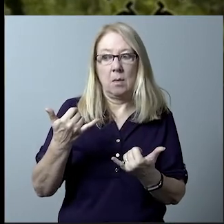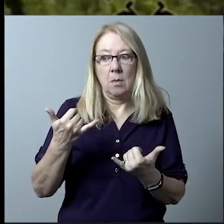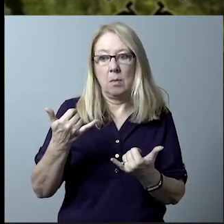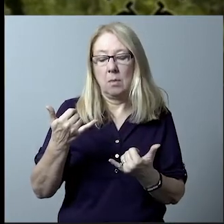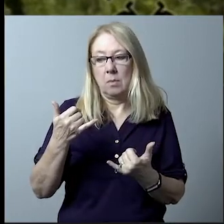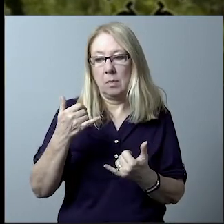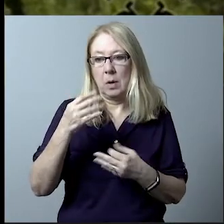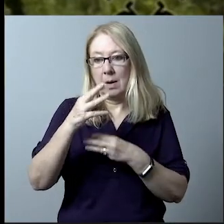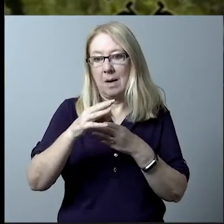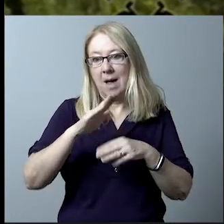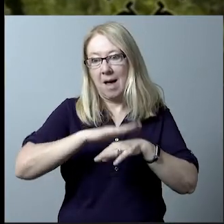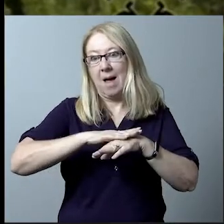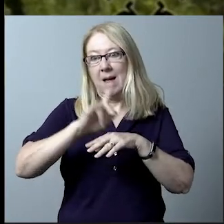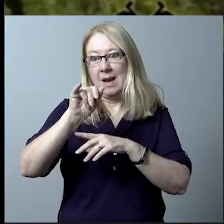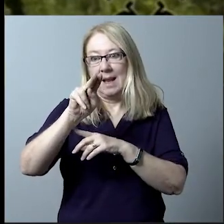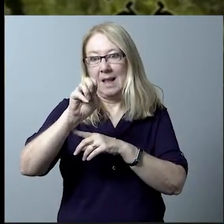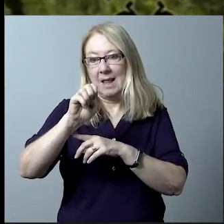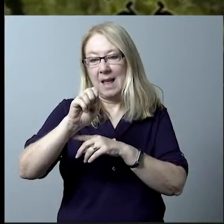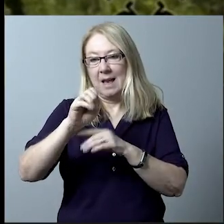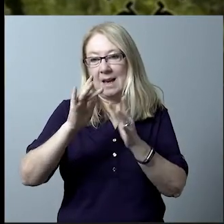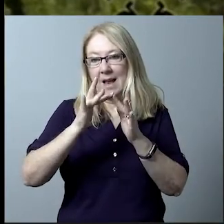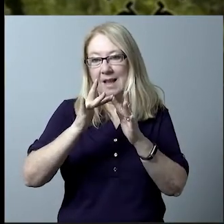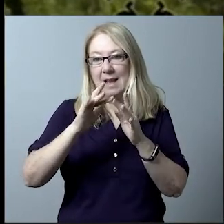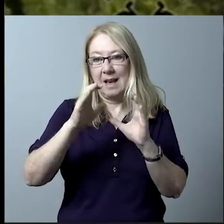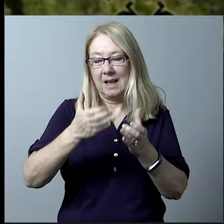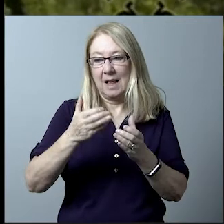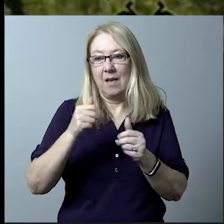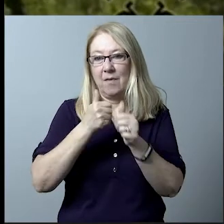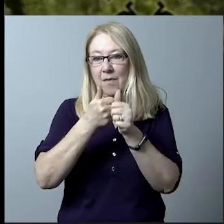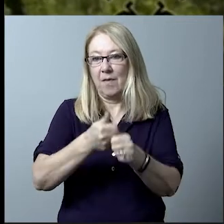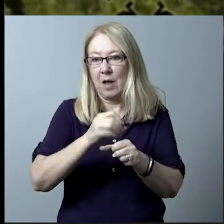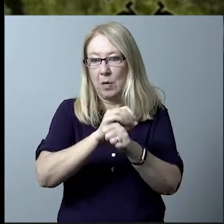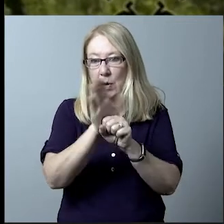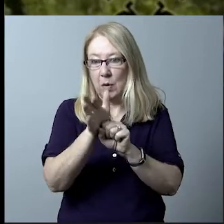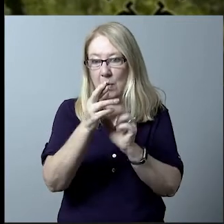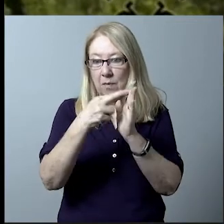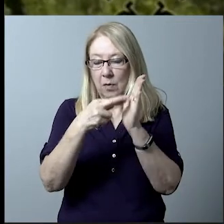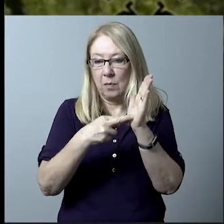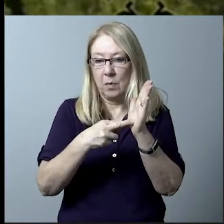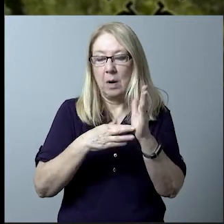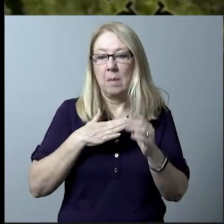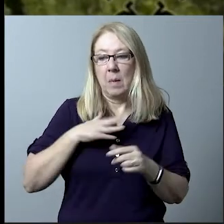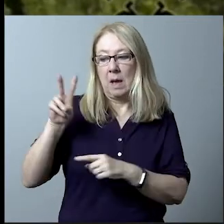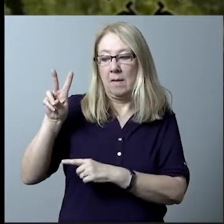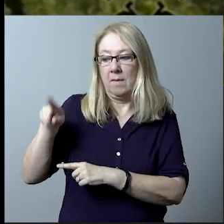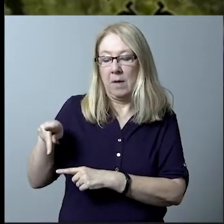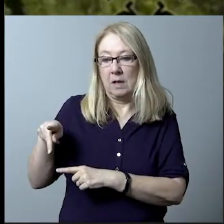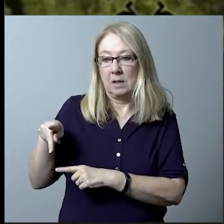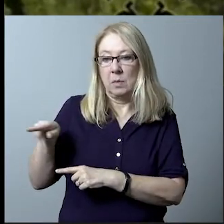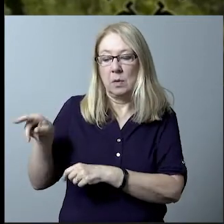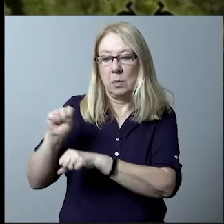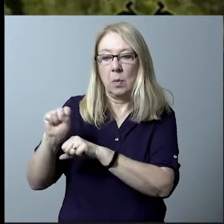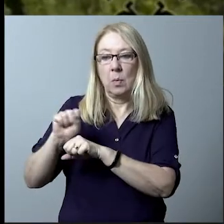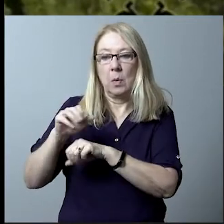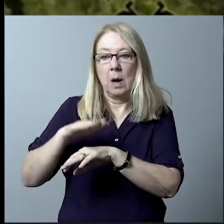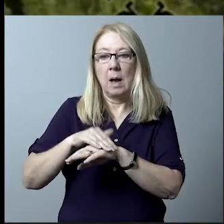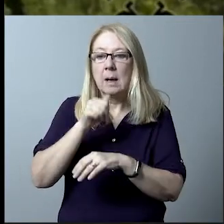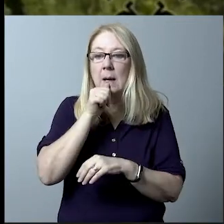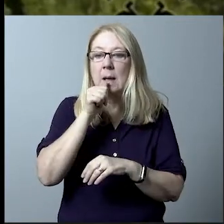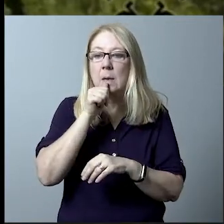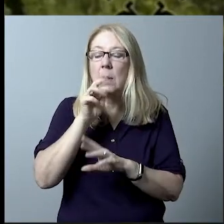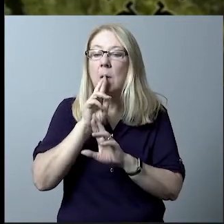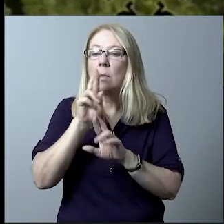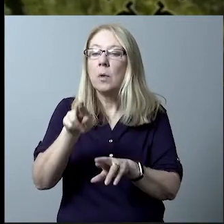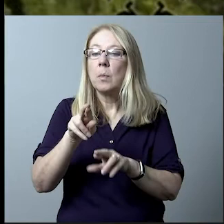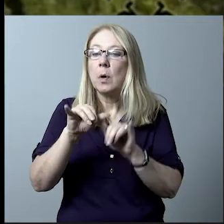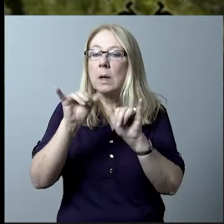that we're moving into a world of online classes and COVID and following guidelines, my vice president, Rachel, is